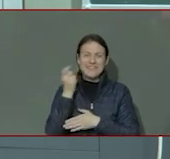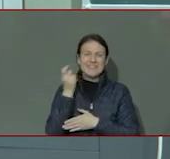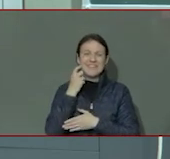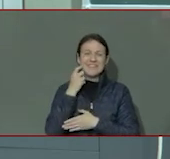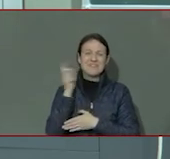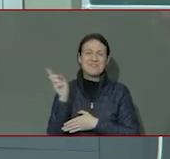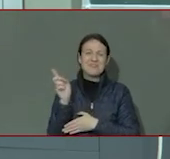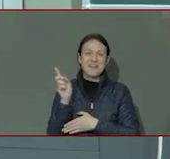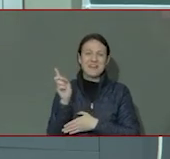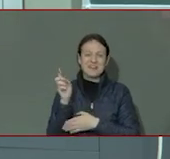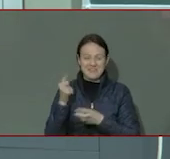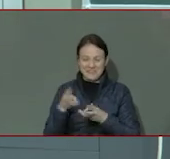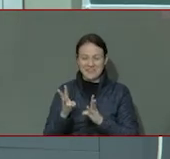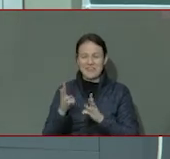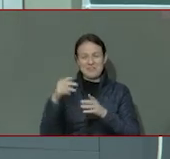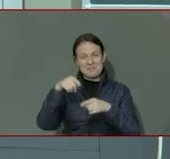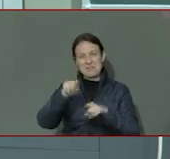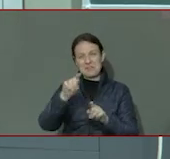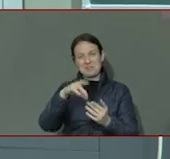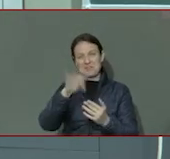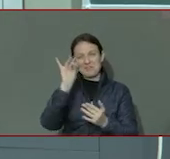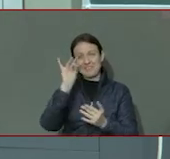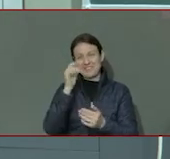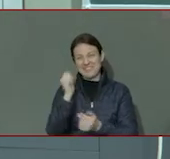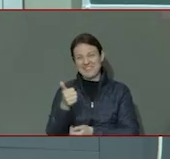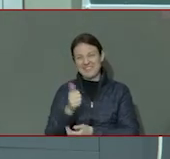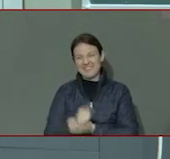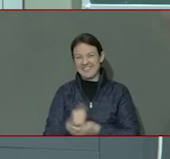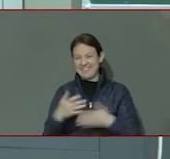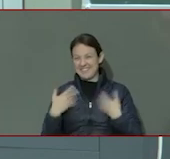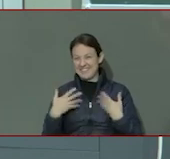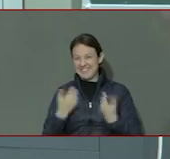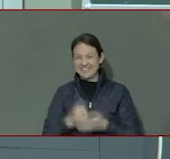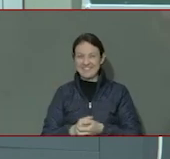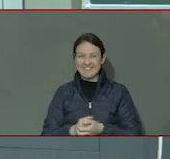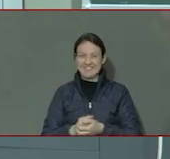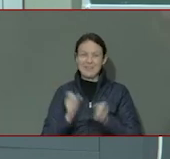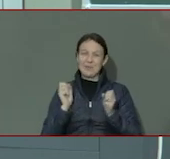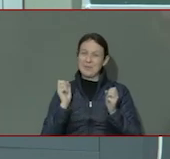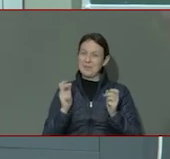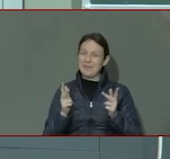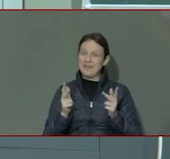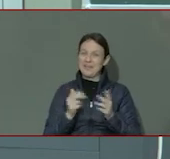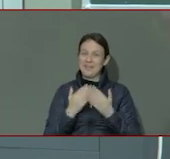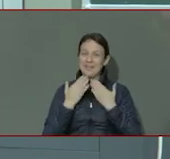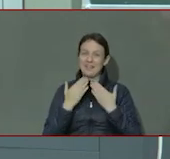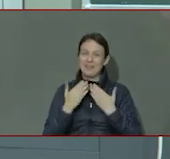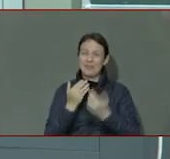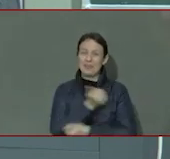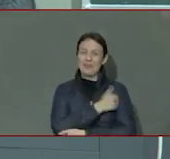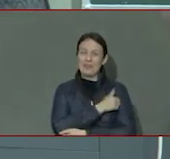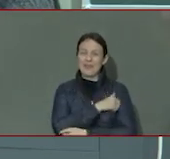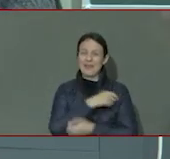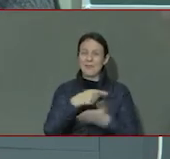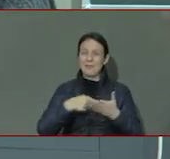going to be the method that you're going to follow. Okay? Happy? Okay. Good